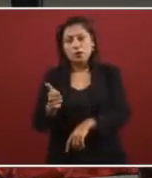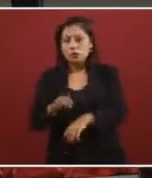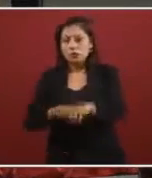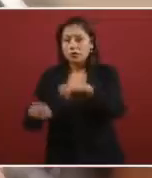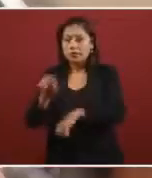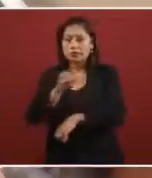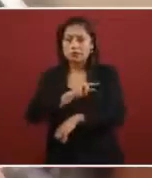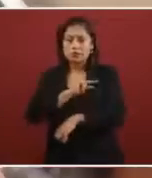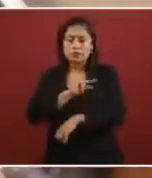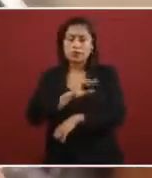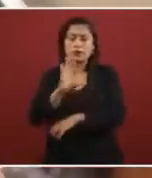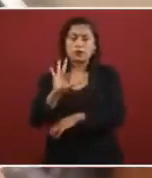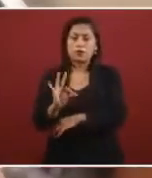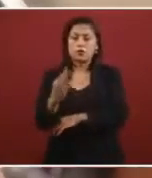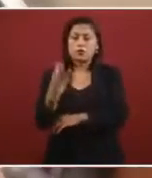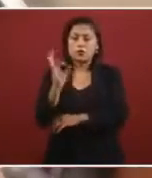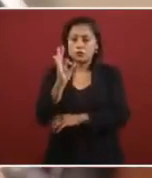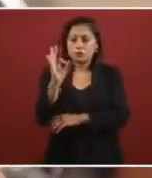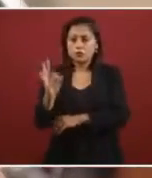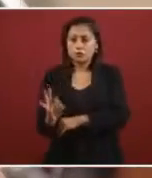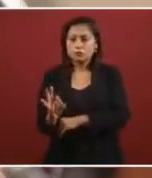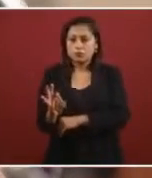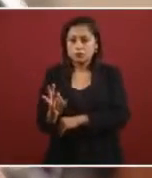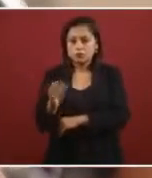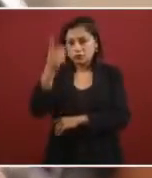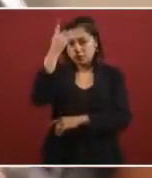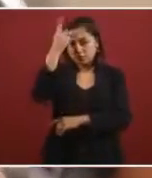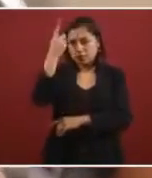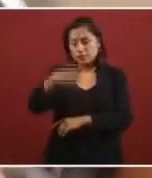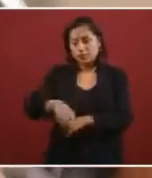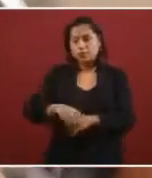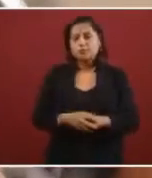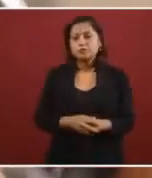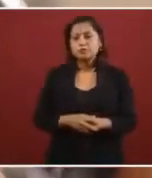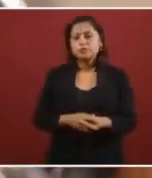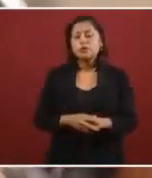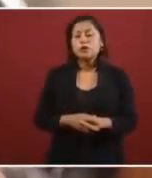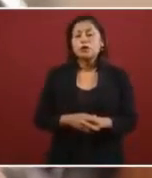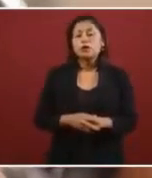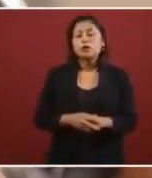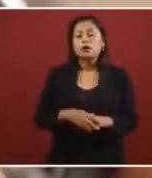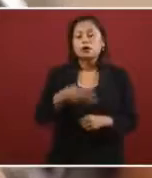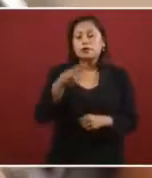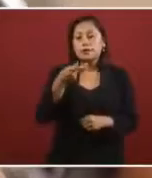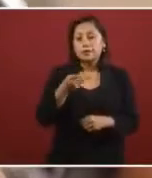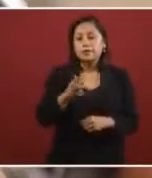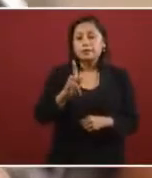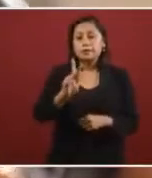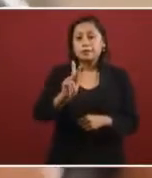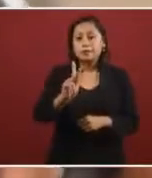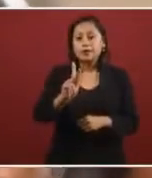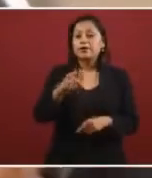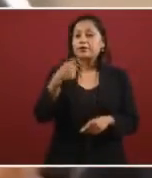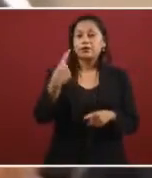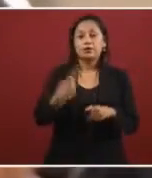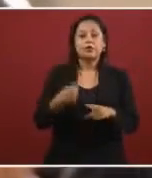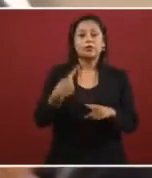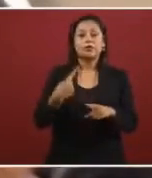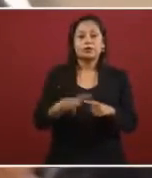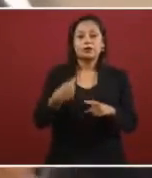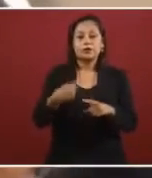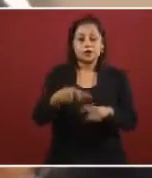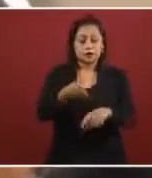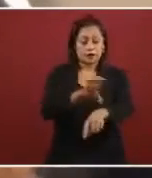solamente el 44%. 56% of the Pero electricity, quienes despojaron, but those that were a México de la